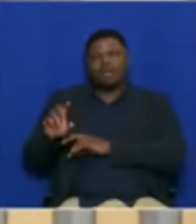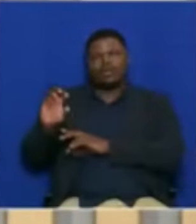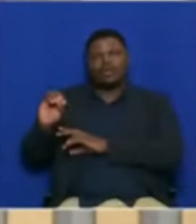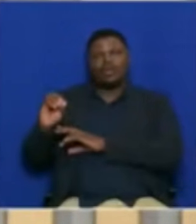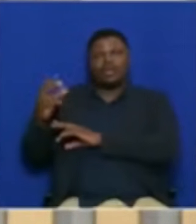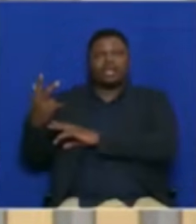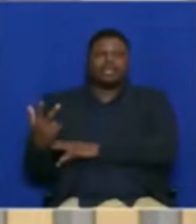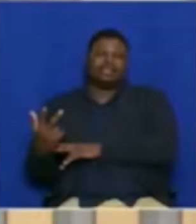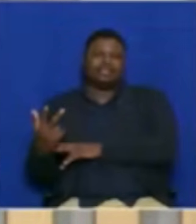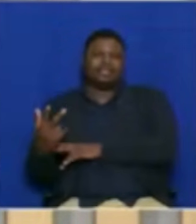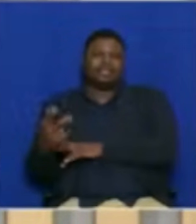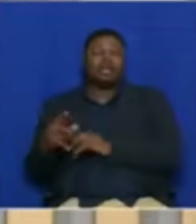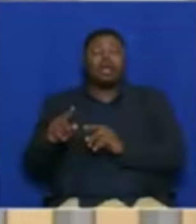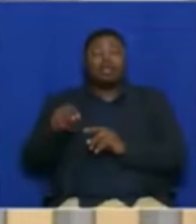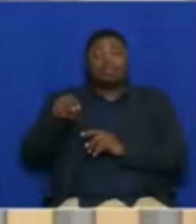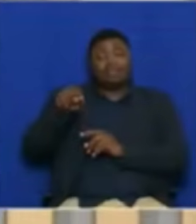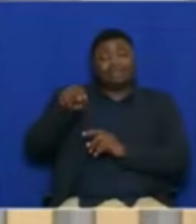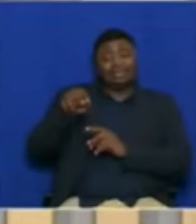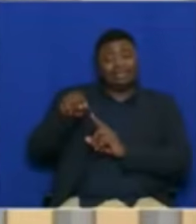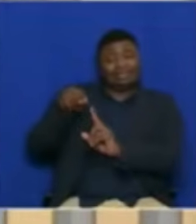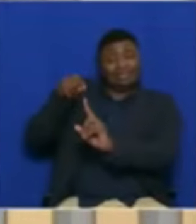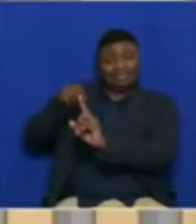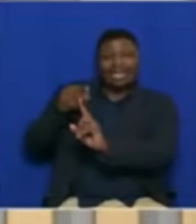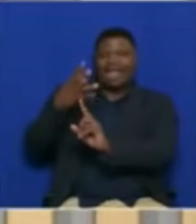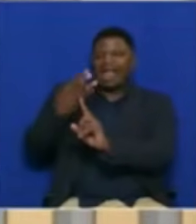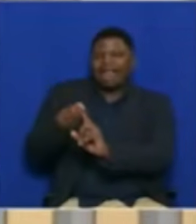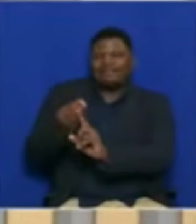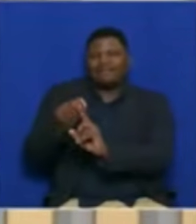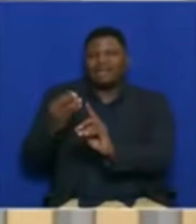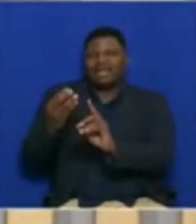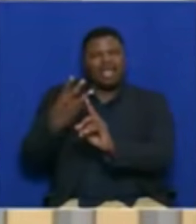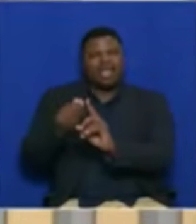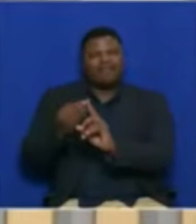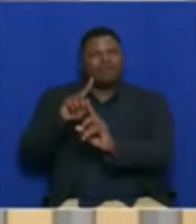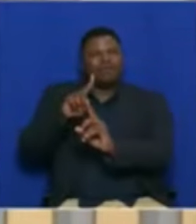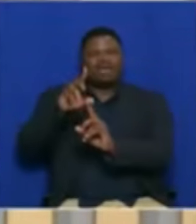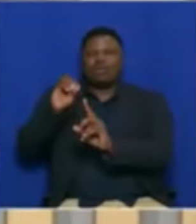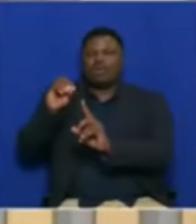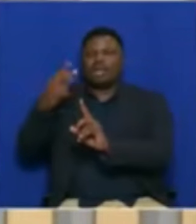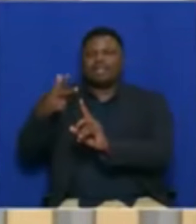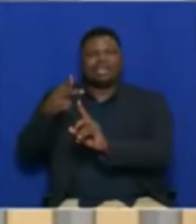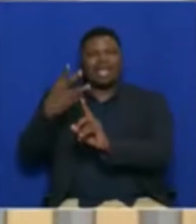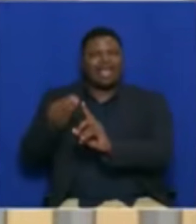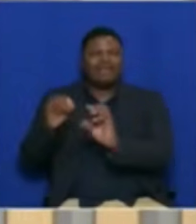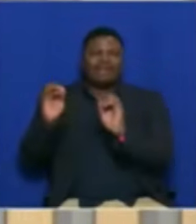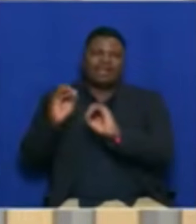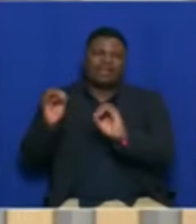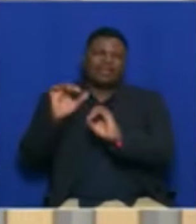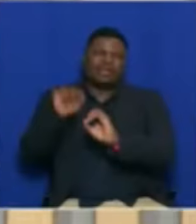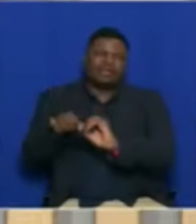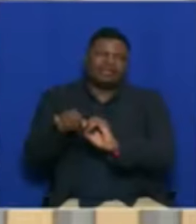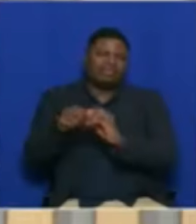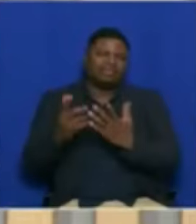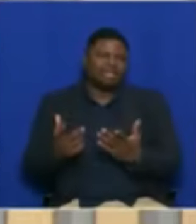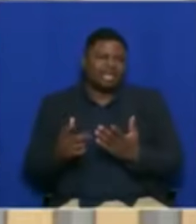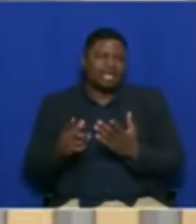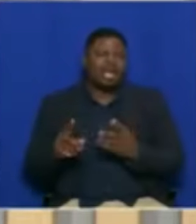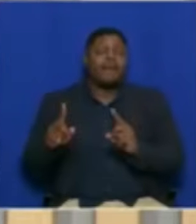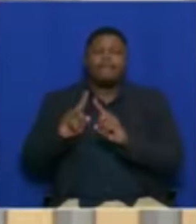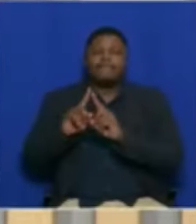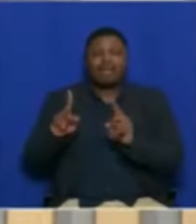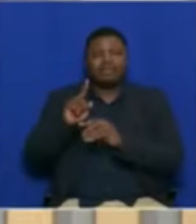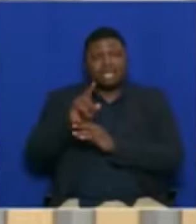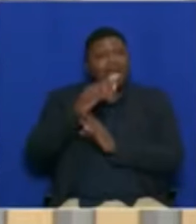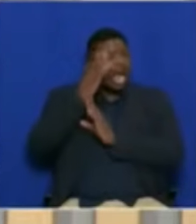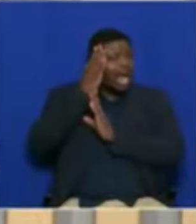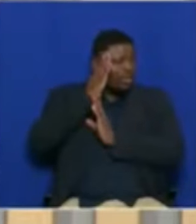are personal equipment, firearms and stuff like that, I presume at that time. So that 108 was not, I know because when we look